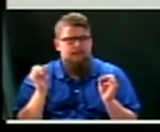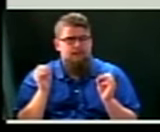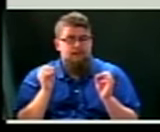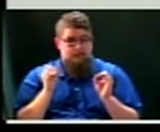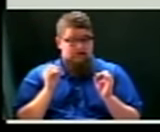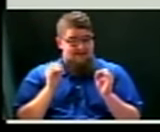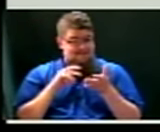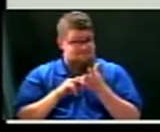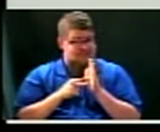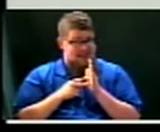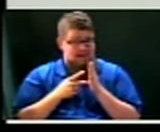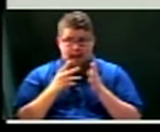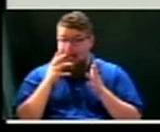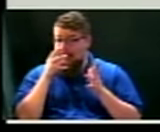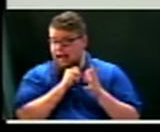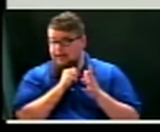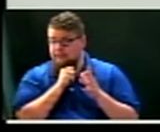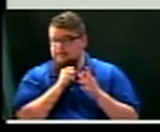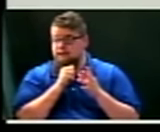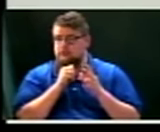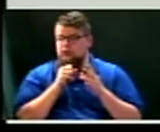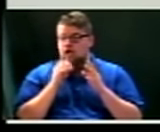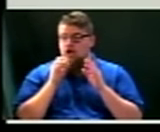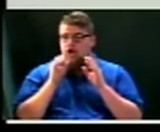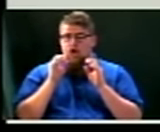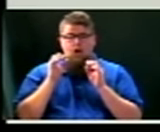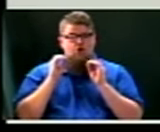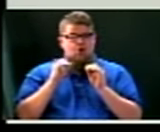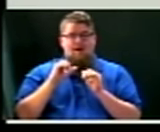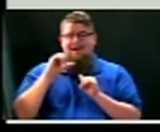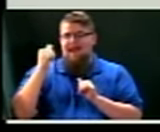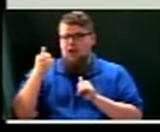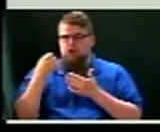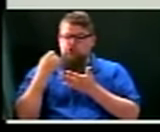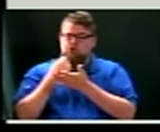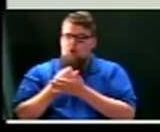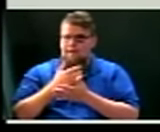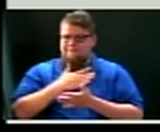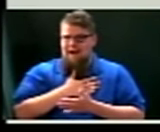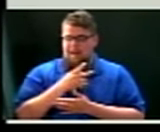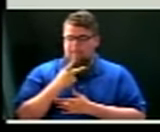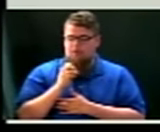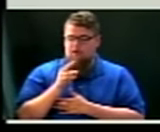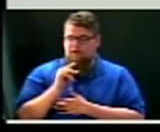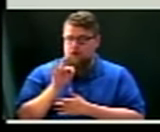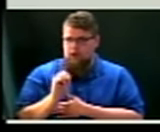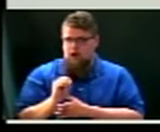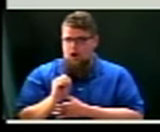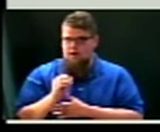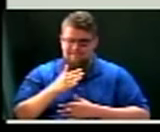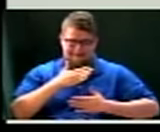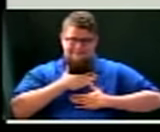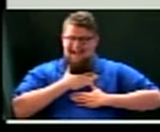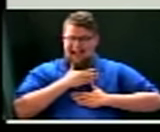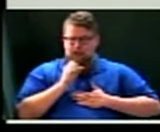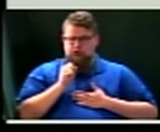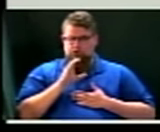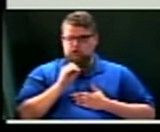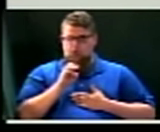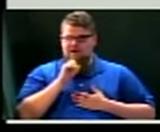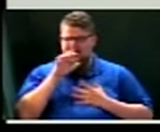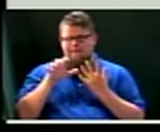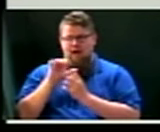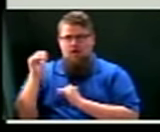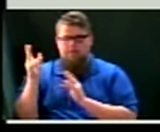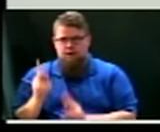far as I can tell, no one else scored my portfolio. It's just my score. If we could please